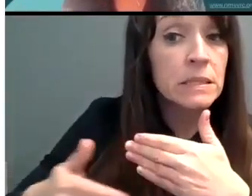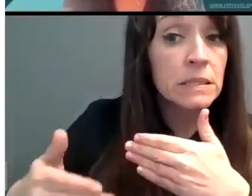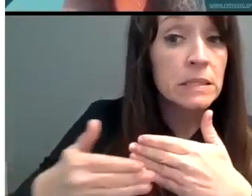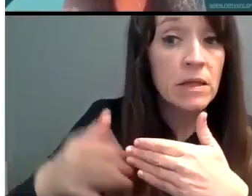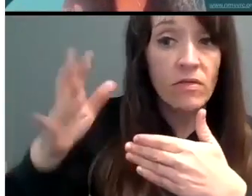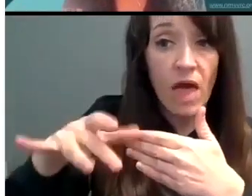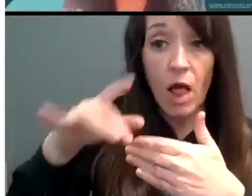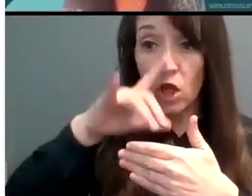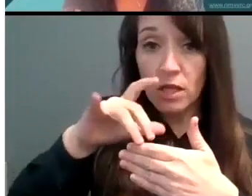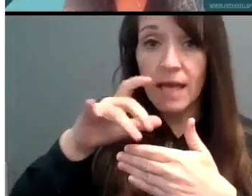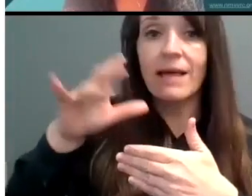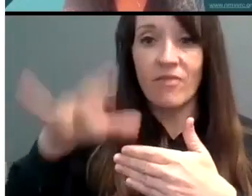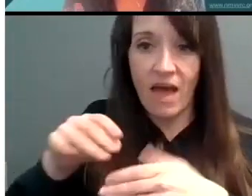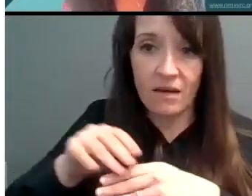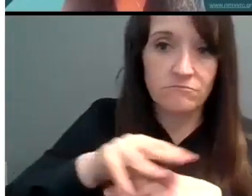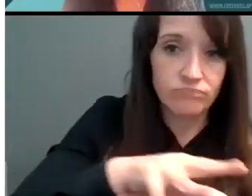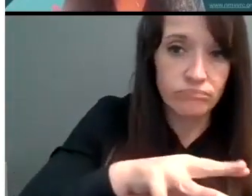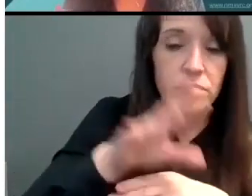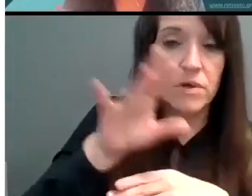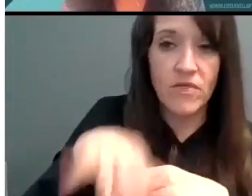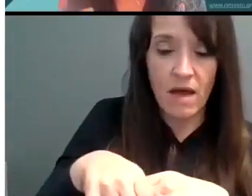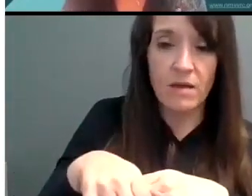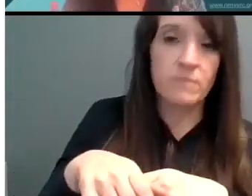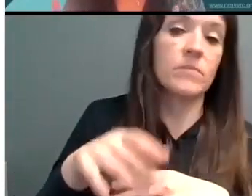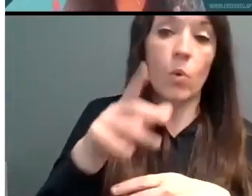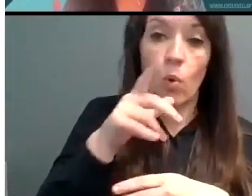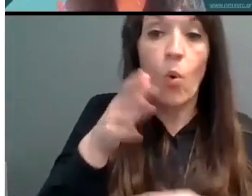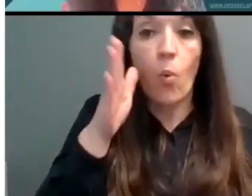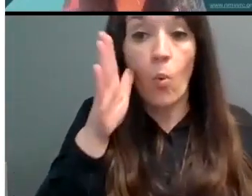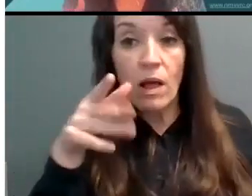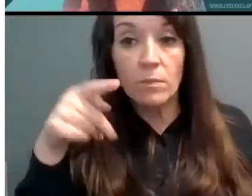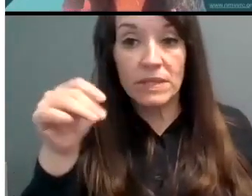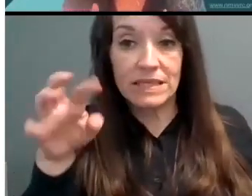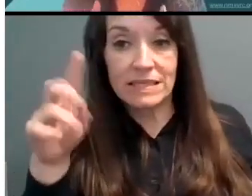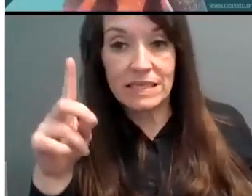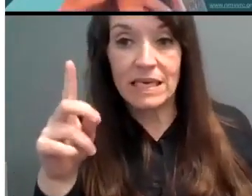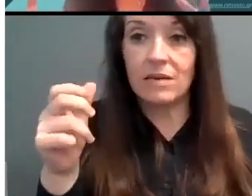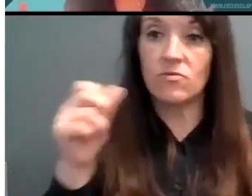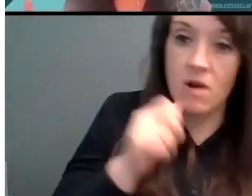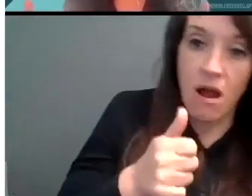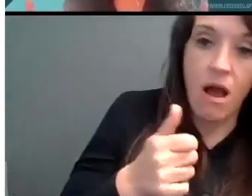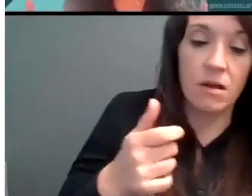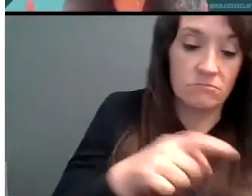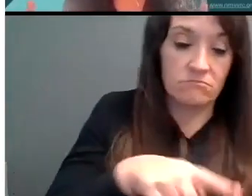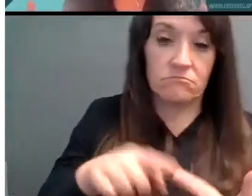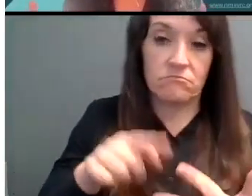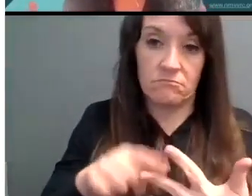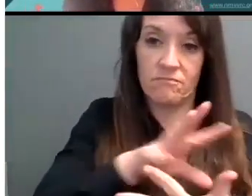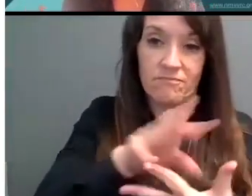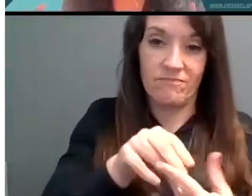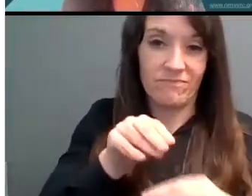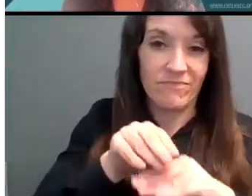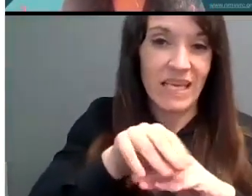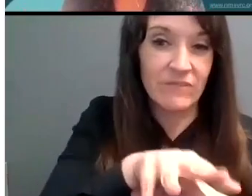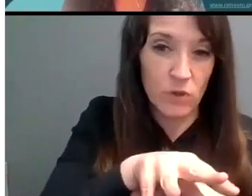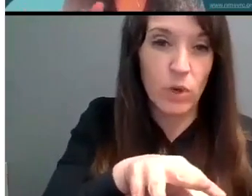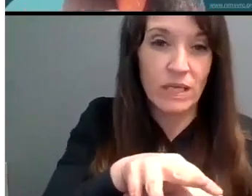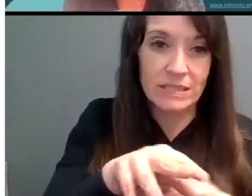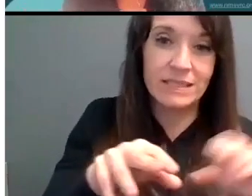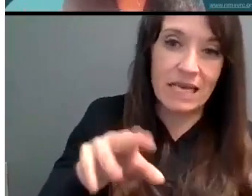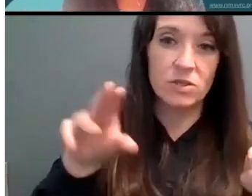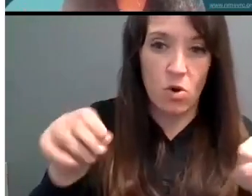there stressors related to my recovery individually and or the community response that can